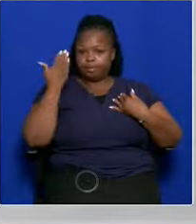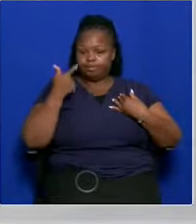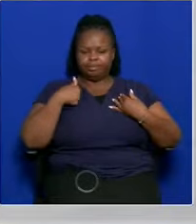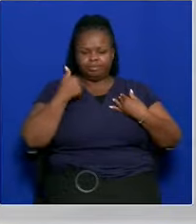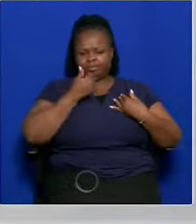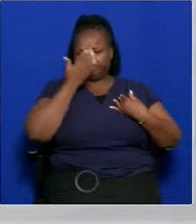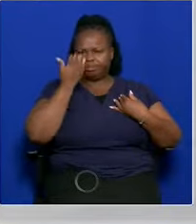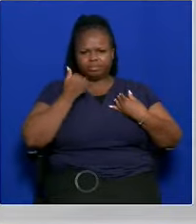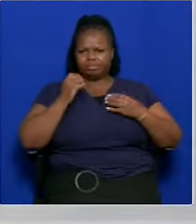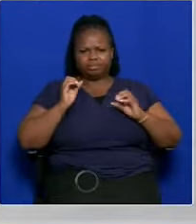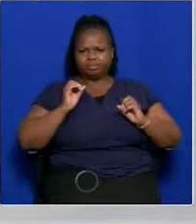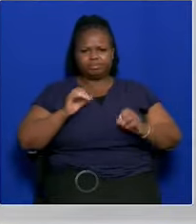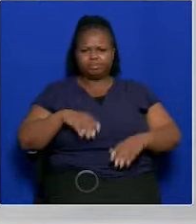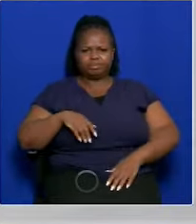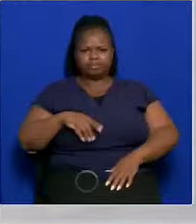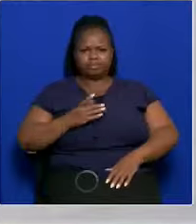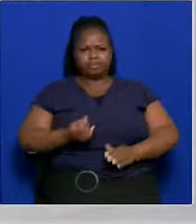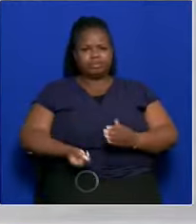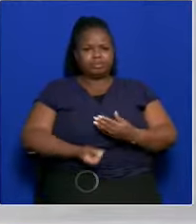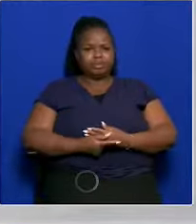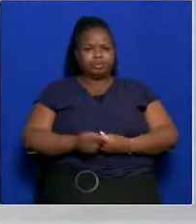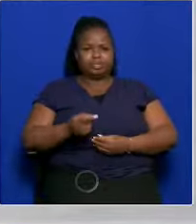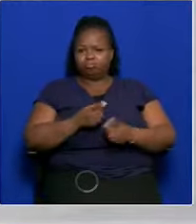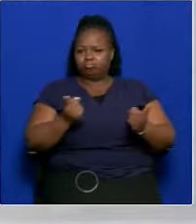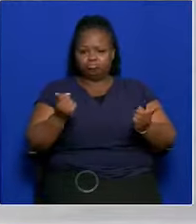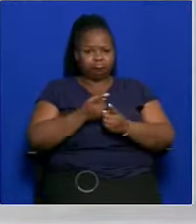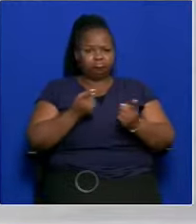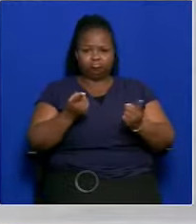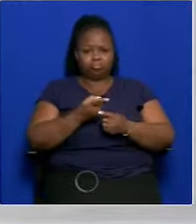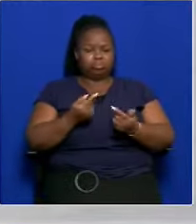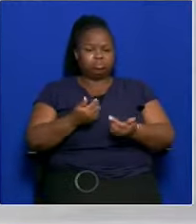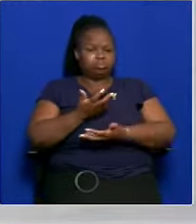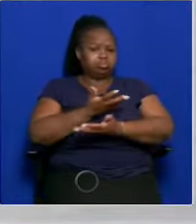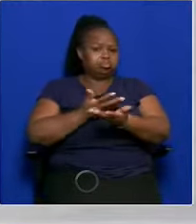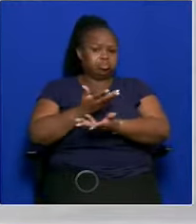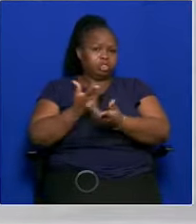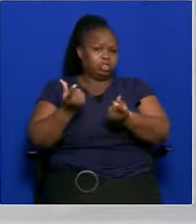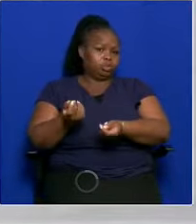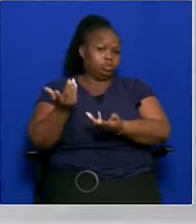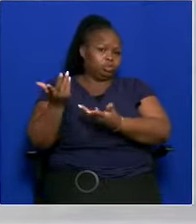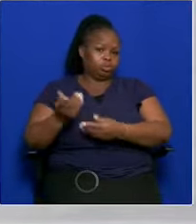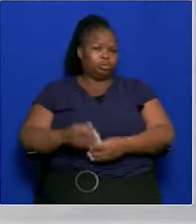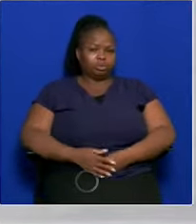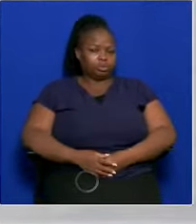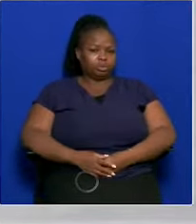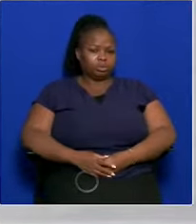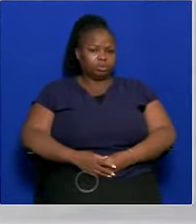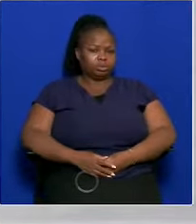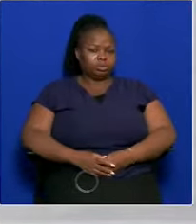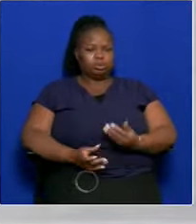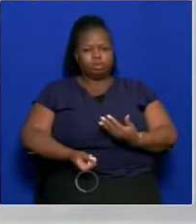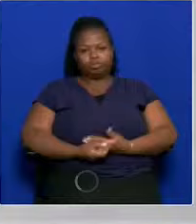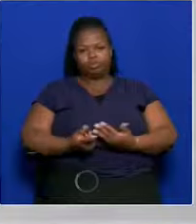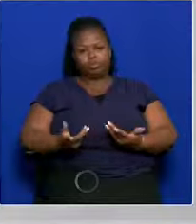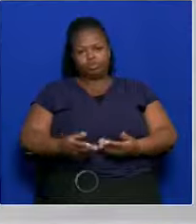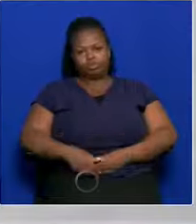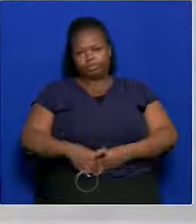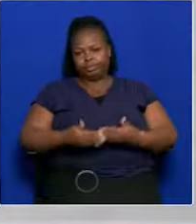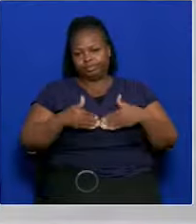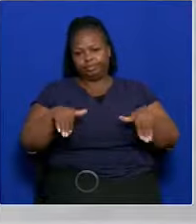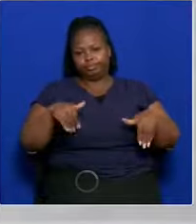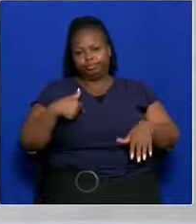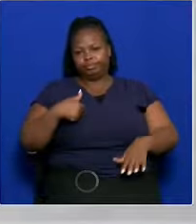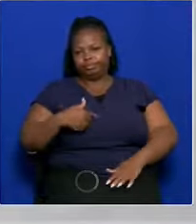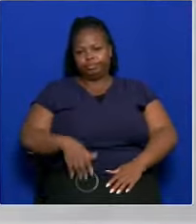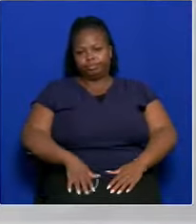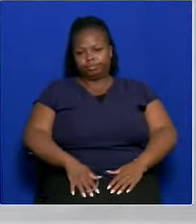It happened, they executed where they executed it. It happened like that. So to